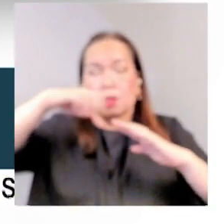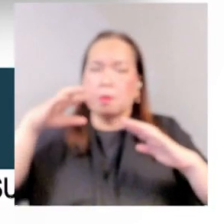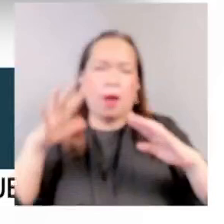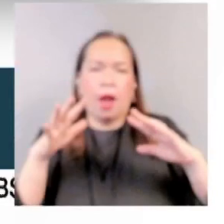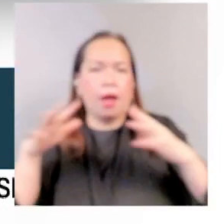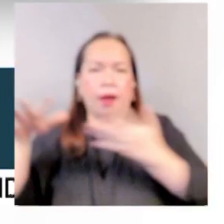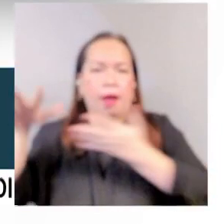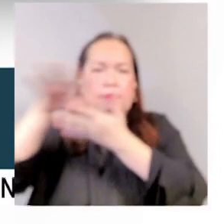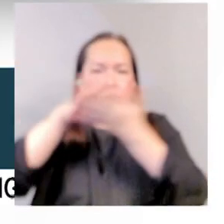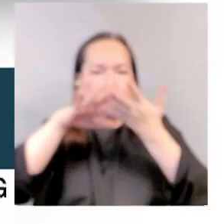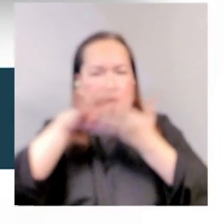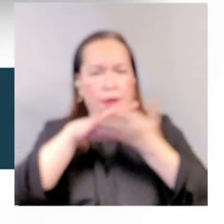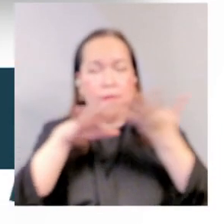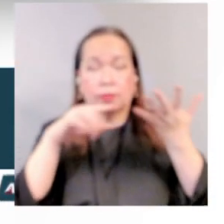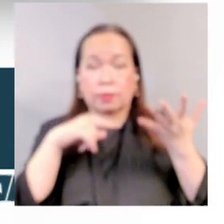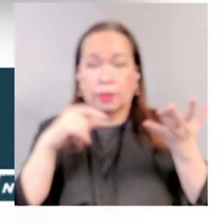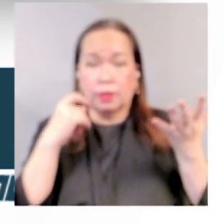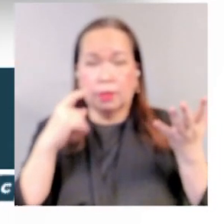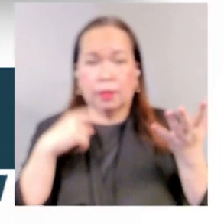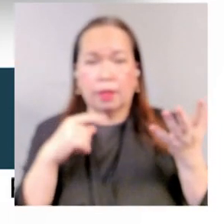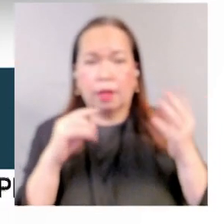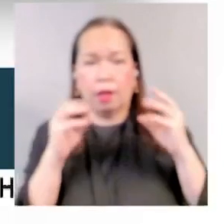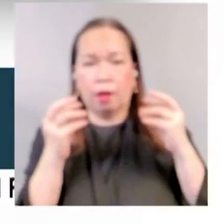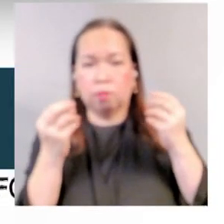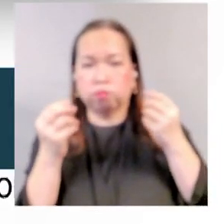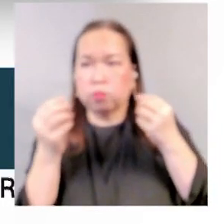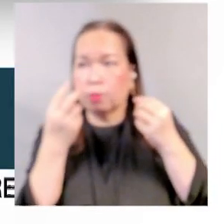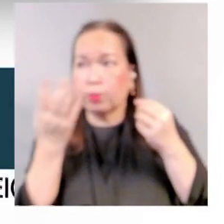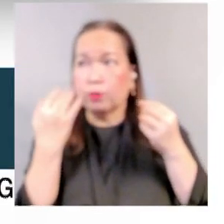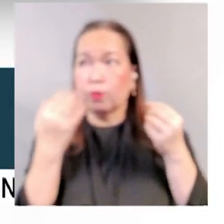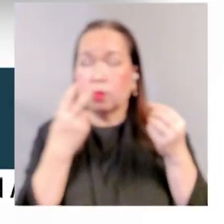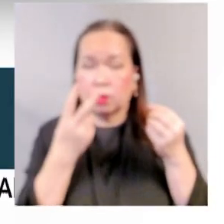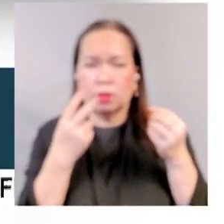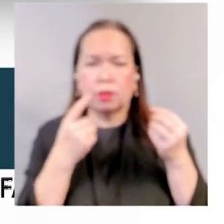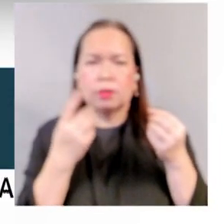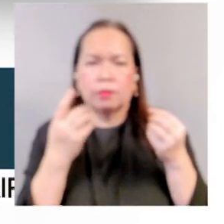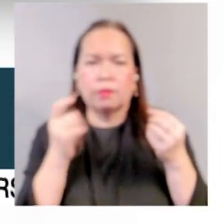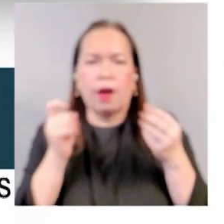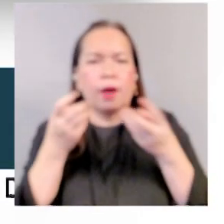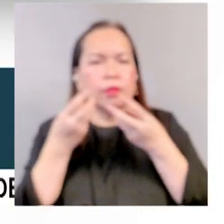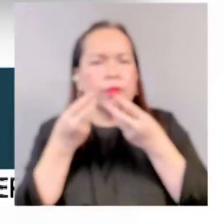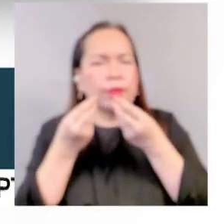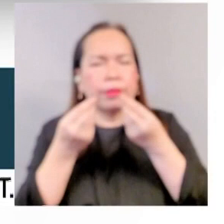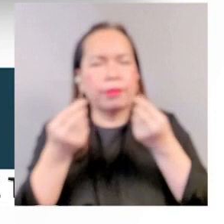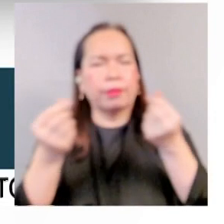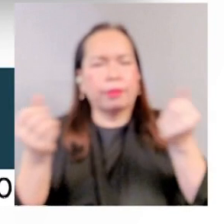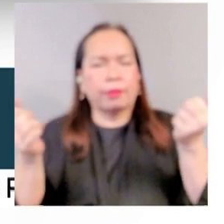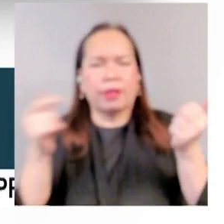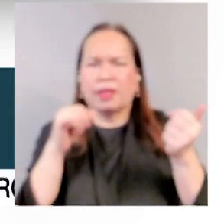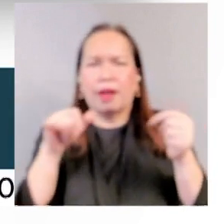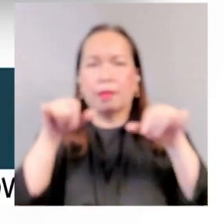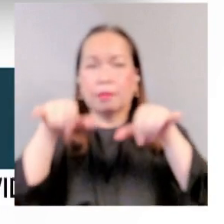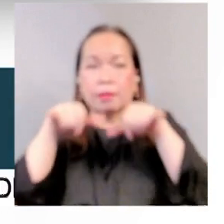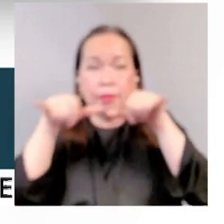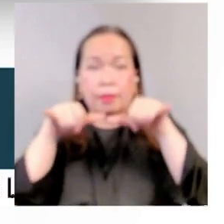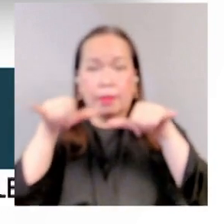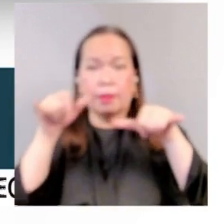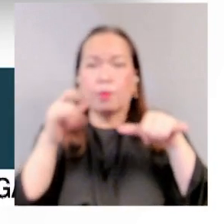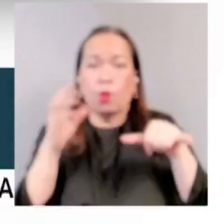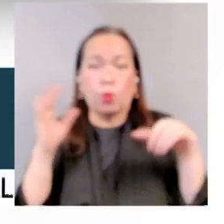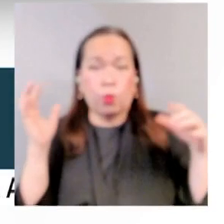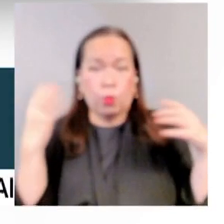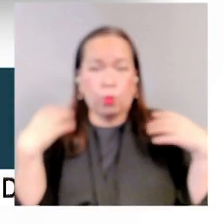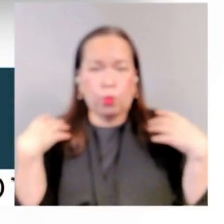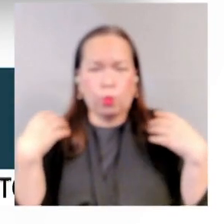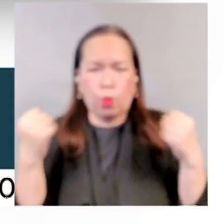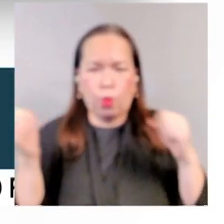fact, yung steaming or yung plume na nakikita natin, madali po siyang ma-disperse. Hindi siya namumuo kasi mabilis po yung hangin ngayon. Umaabot po ng